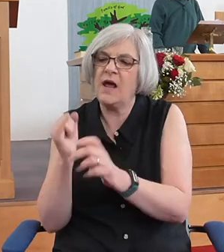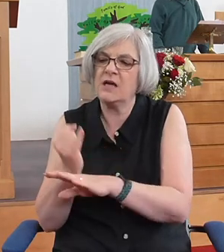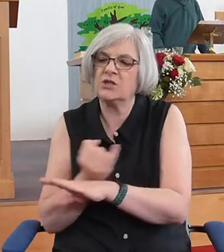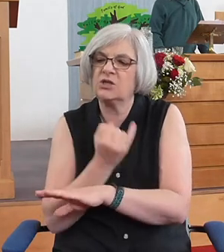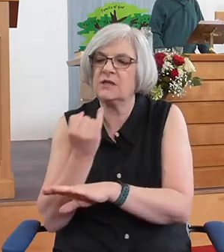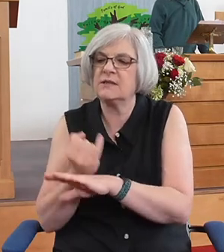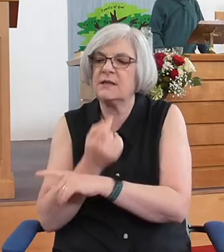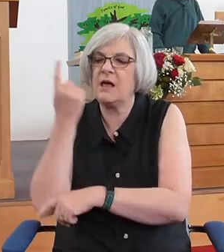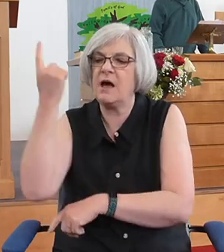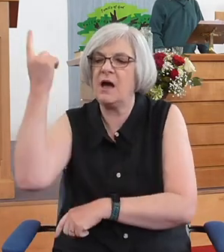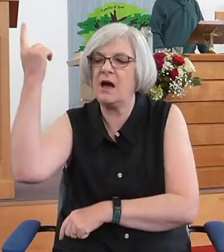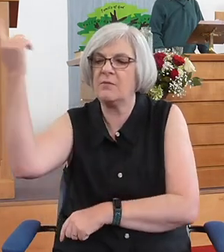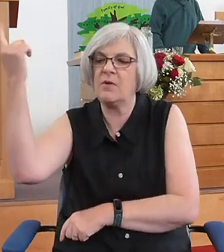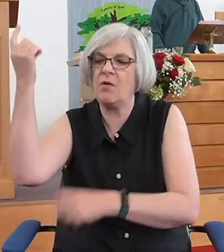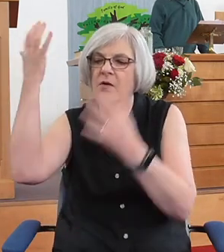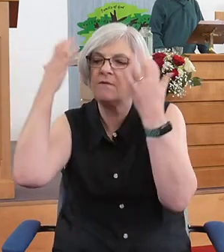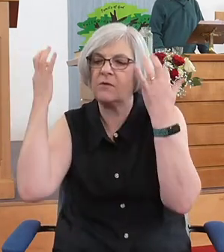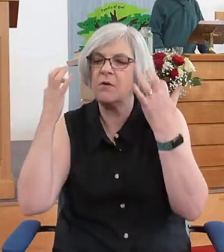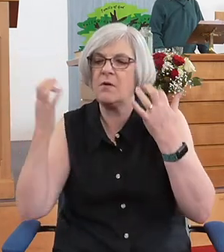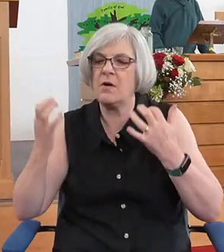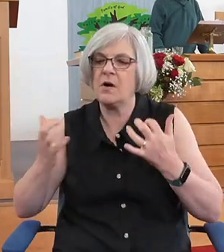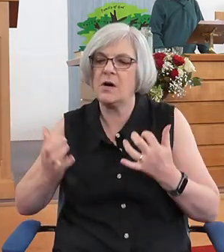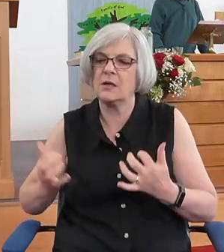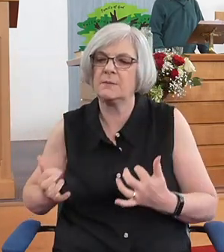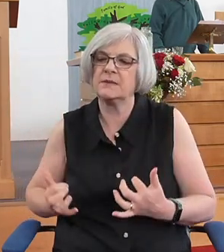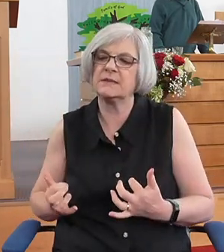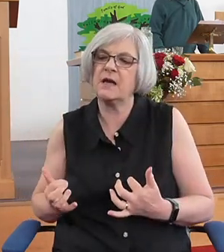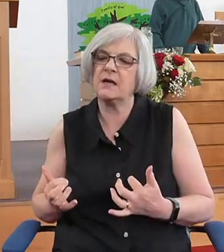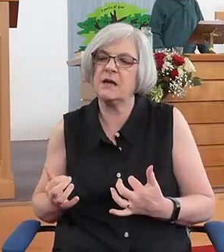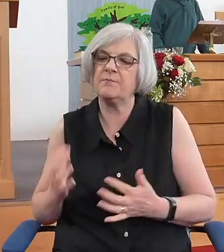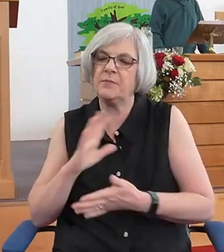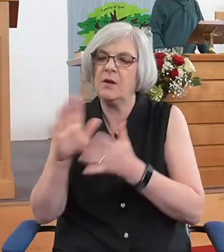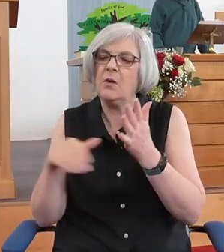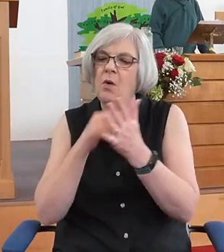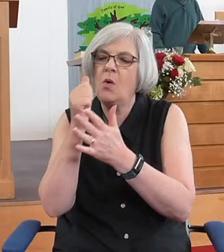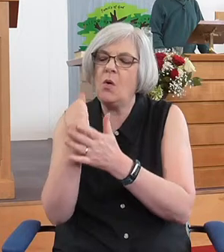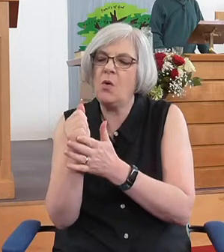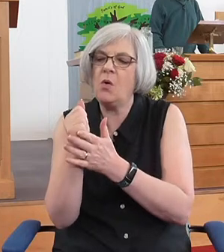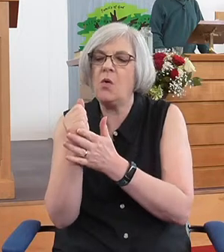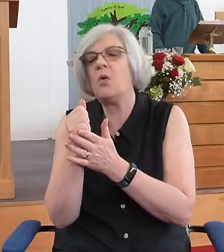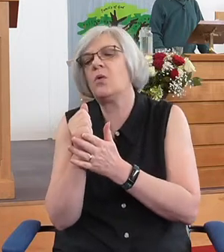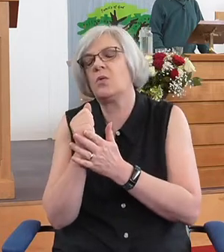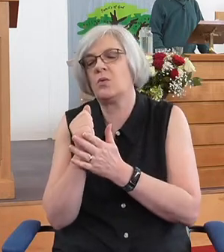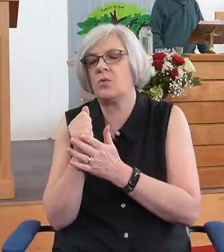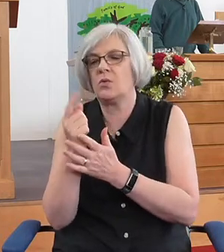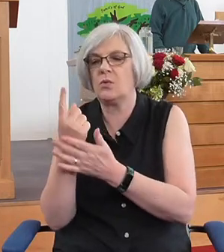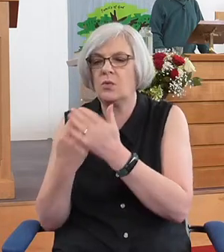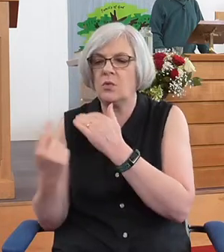Oh,